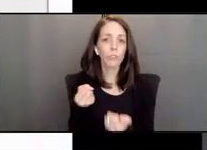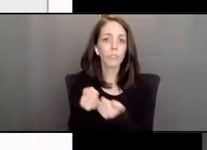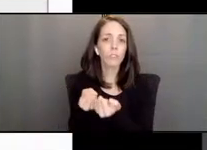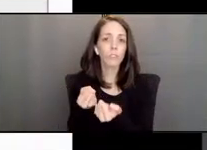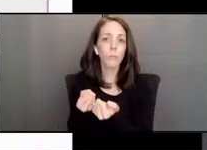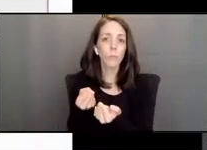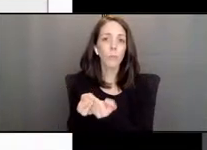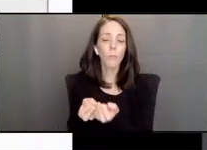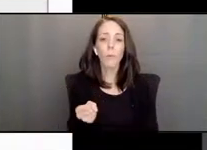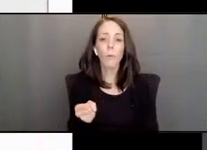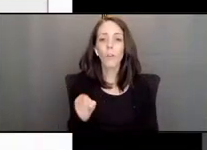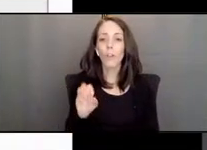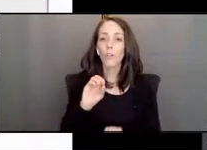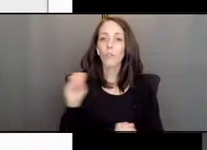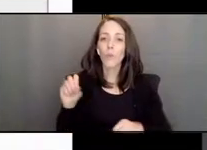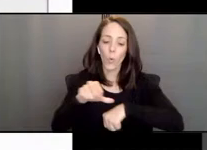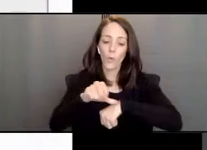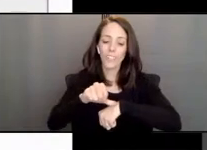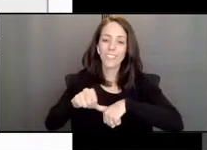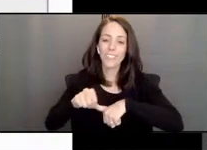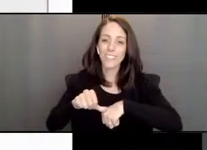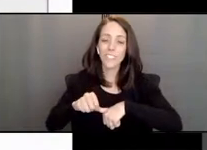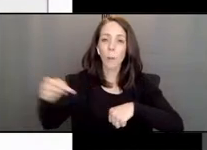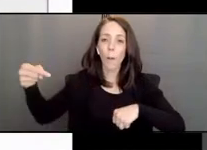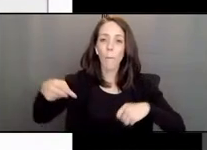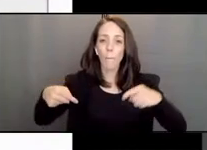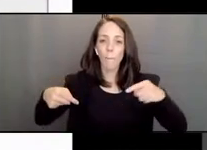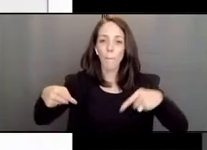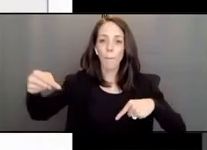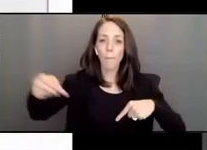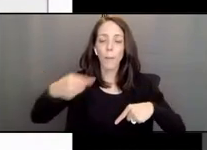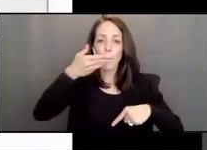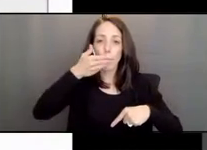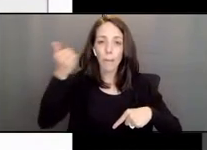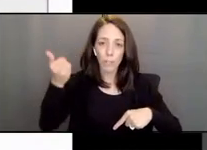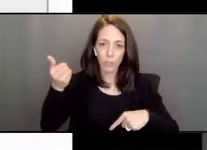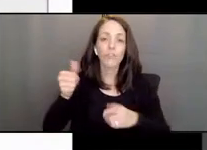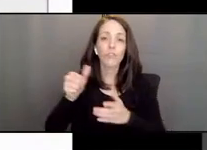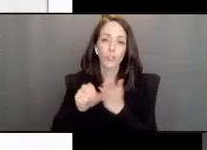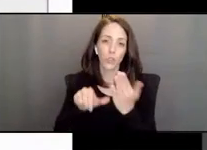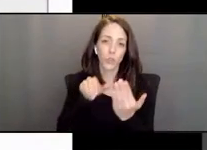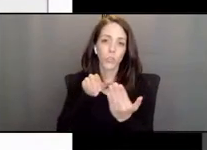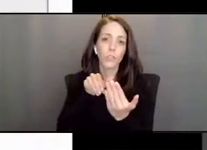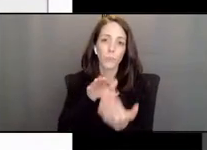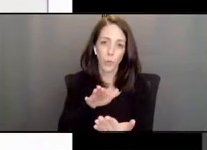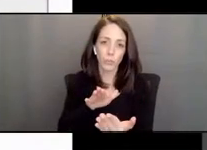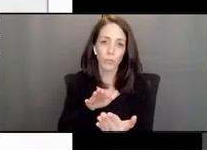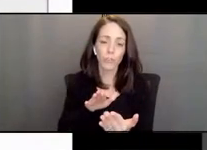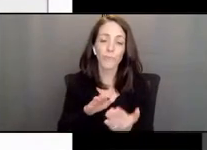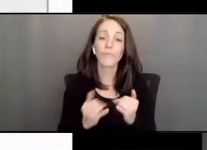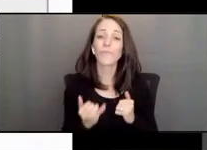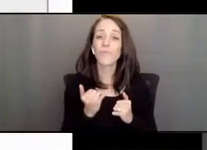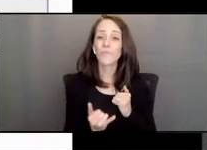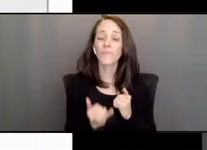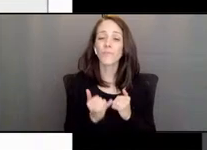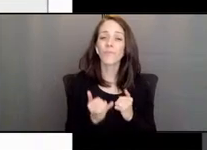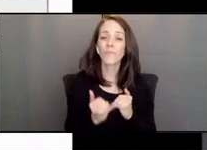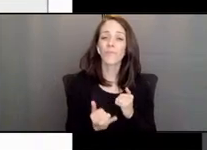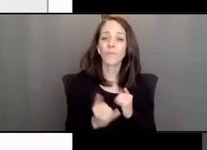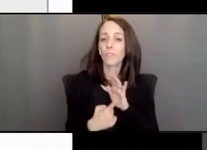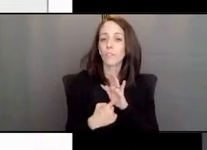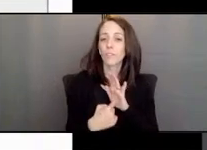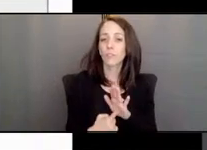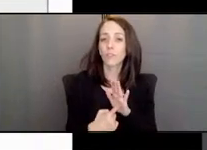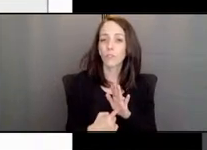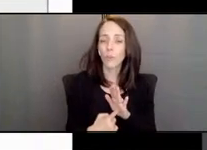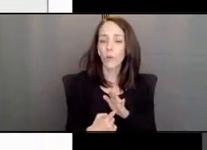surgery. Next, I'd like to highlight one of the new objectives, the clinical research interdependency. Again, while we did not receive the funding